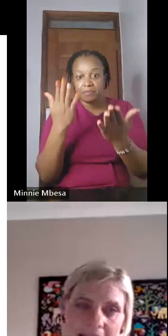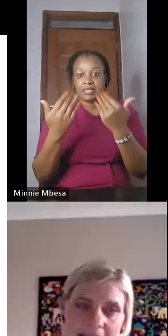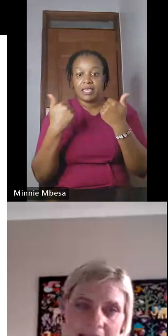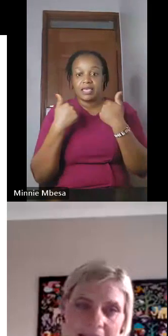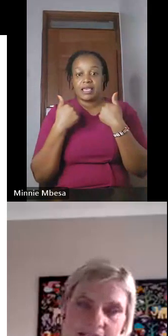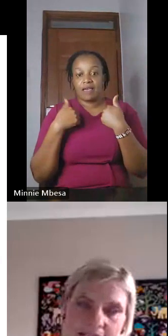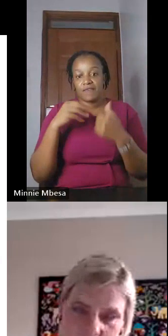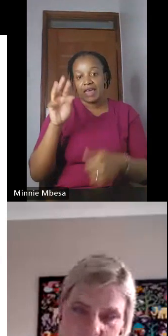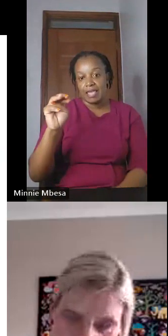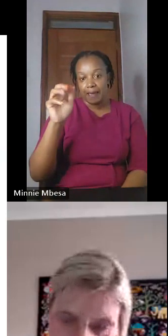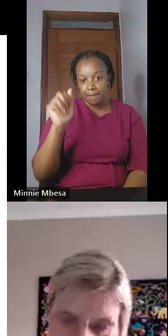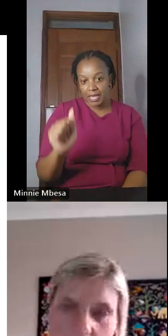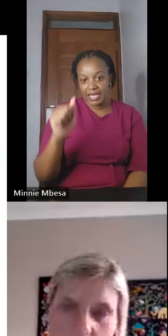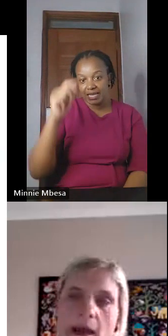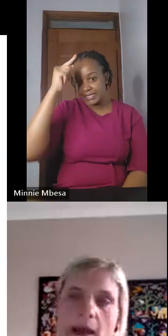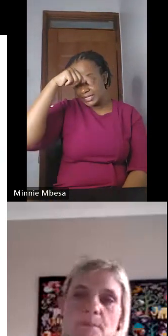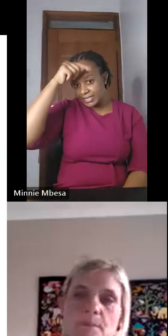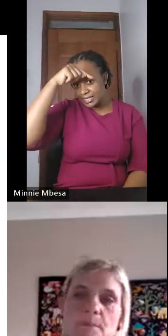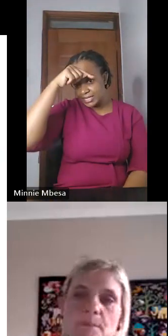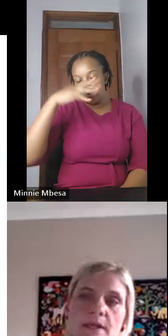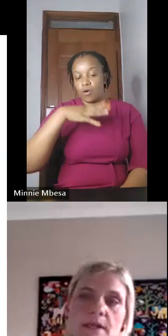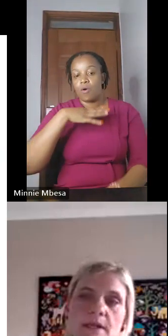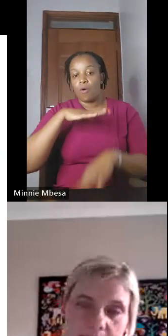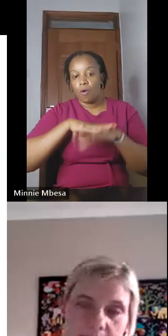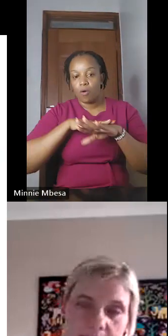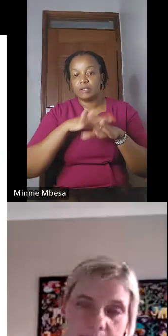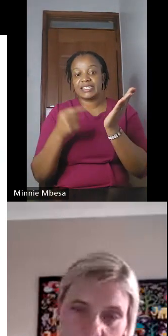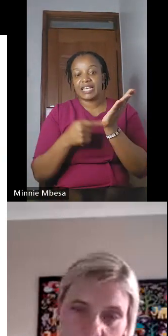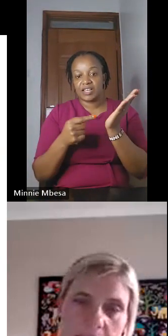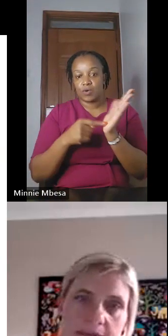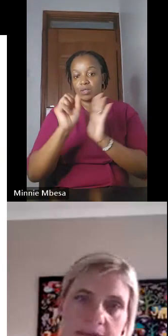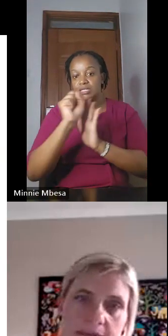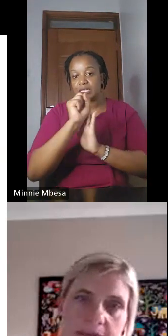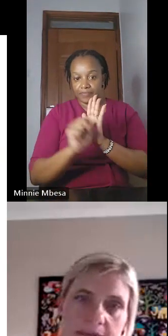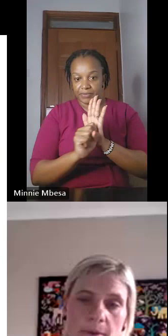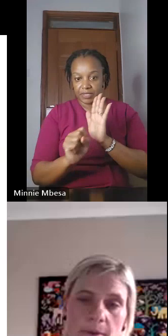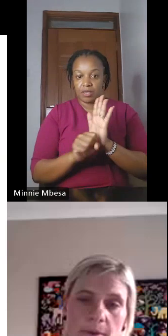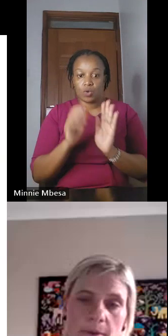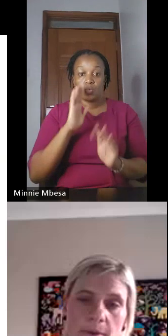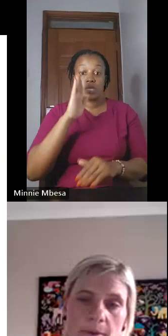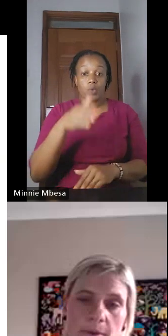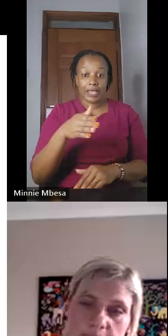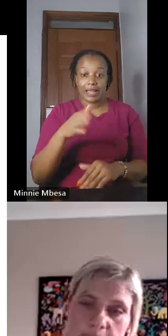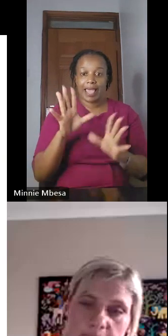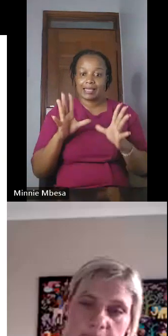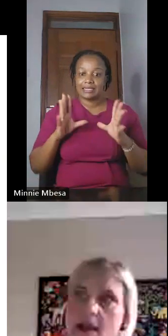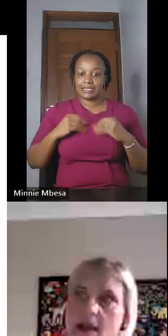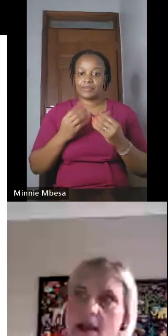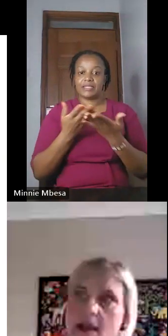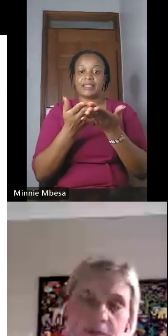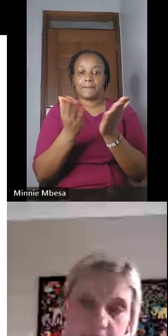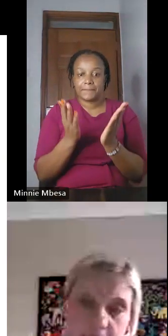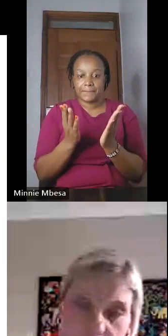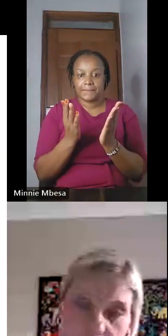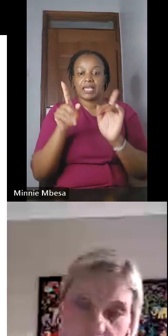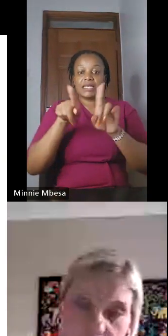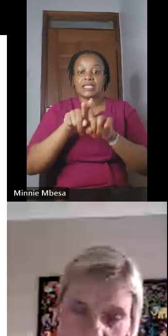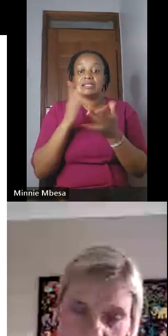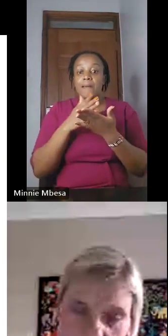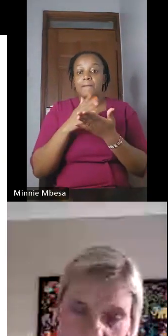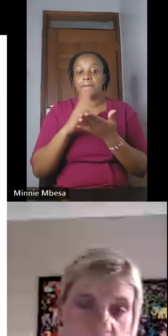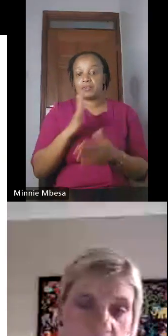in a technical subject. We will accept them as part of our equity of